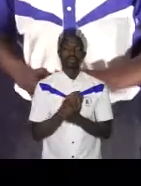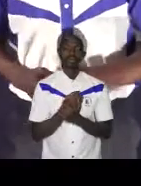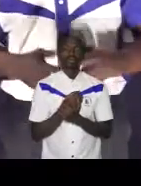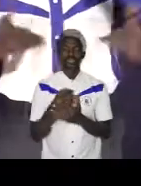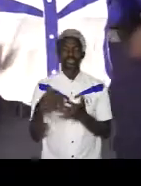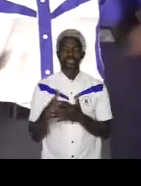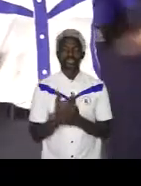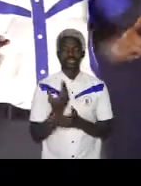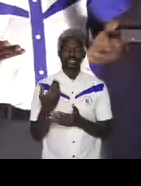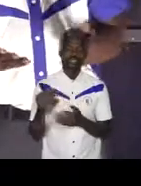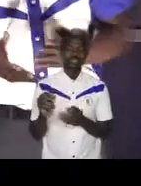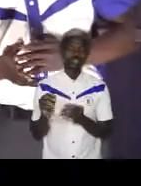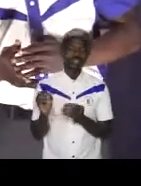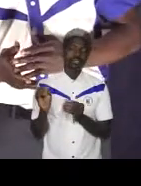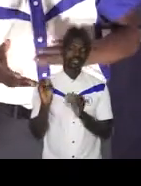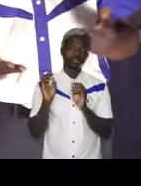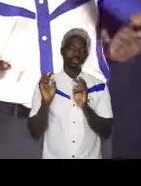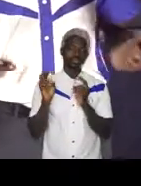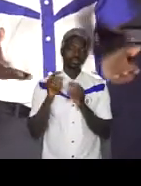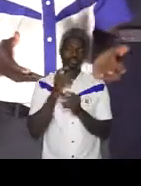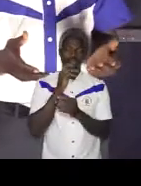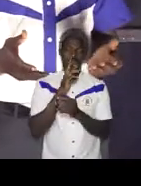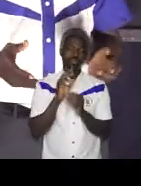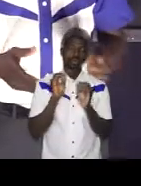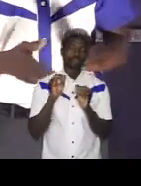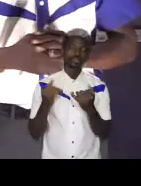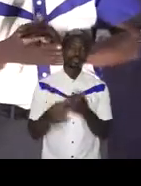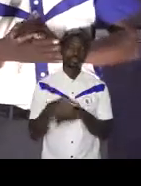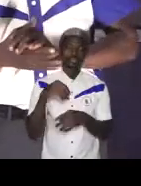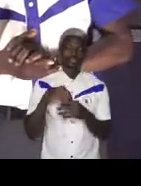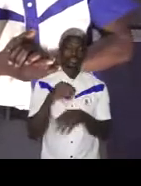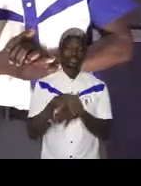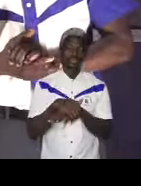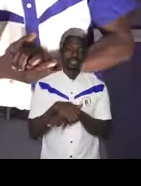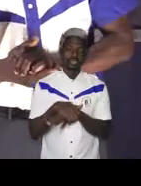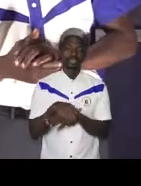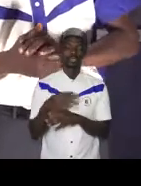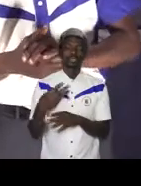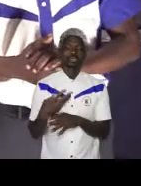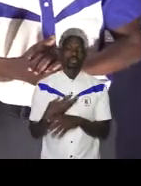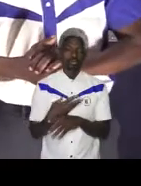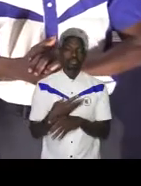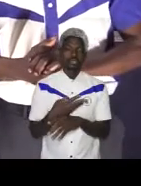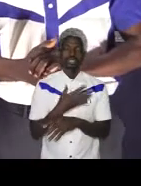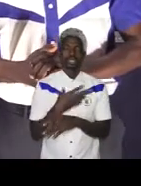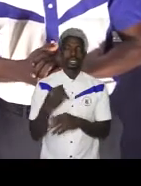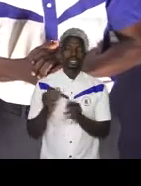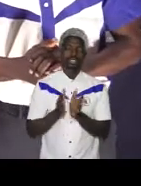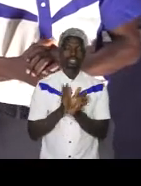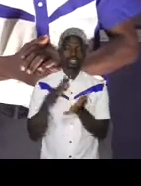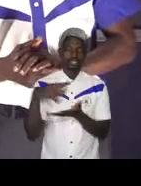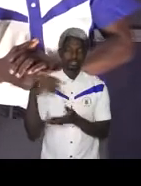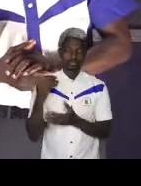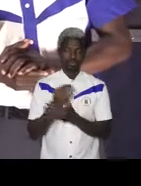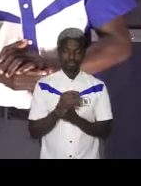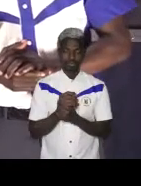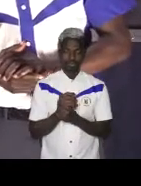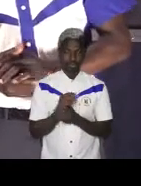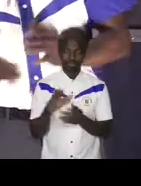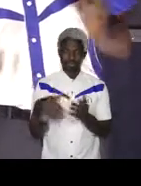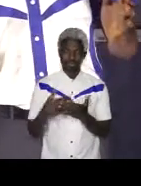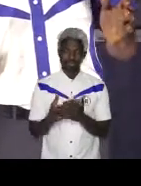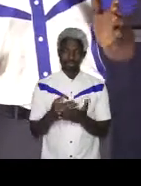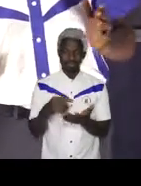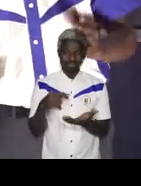accordingly. new content were dished out today in English studies, mathematics, and general